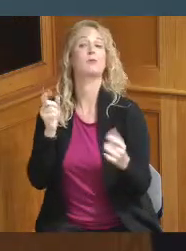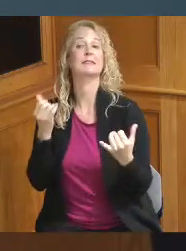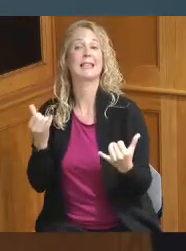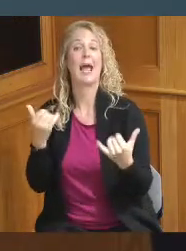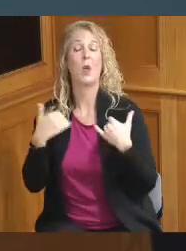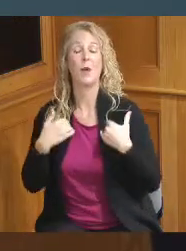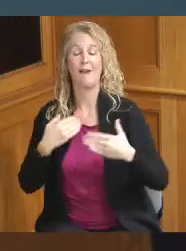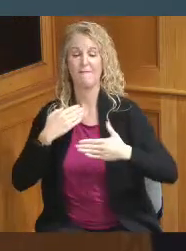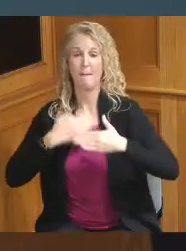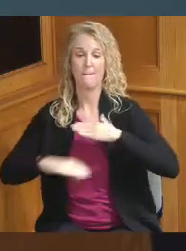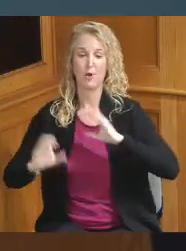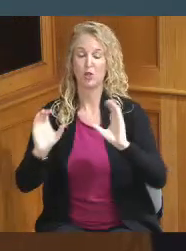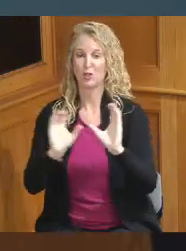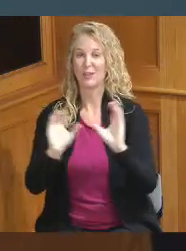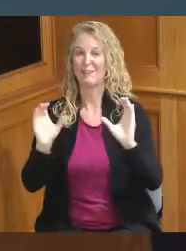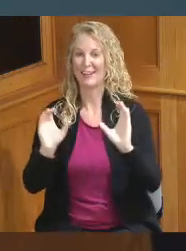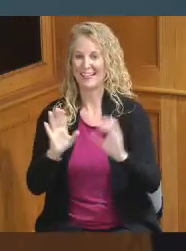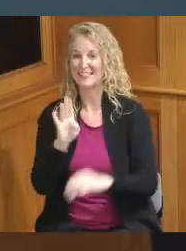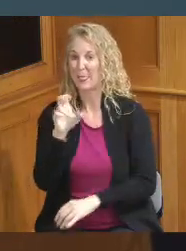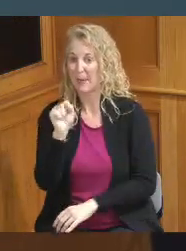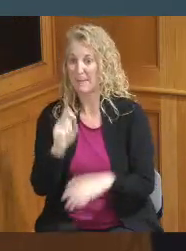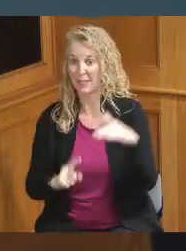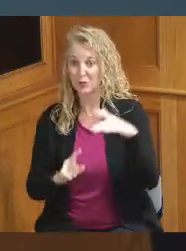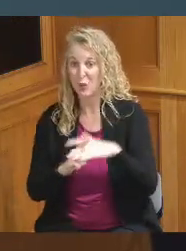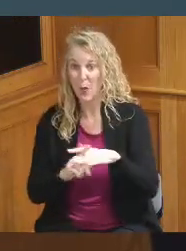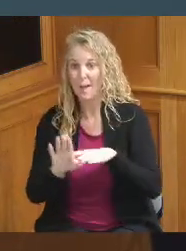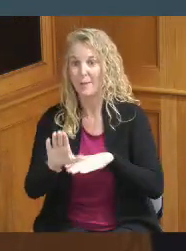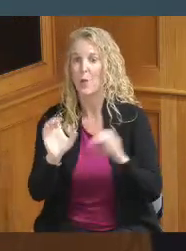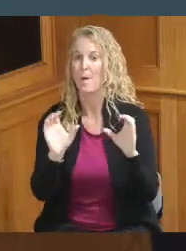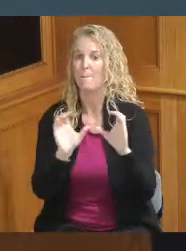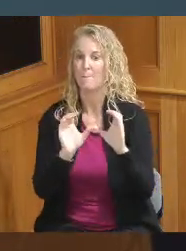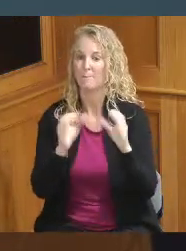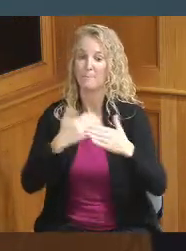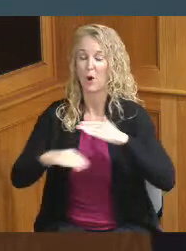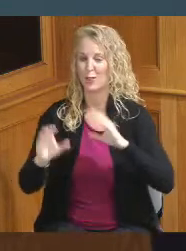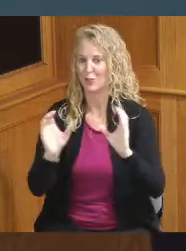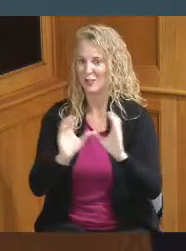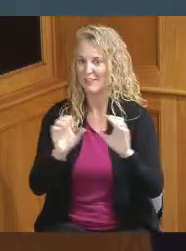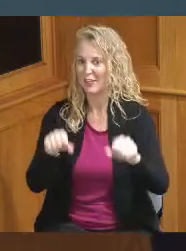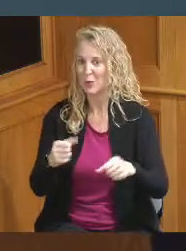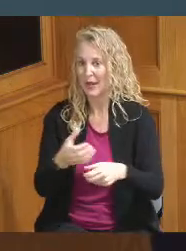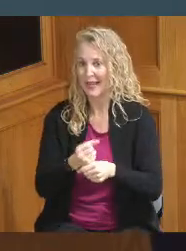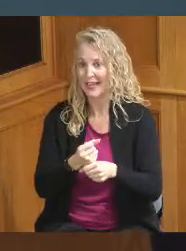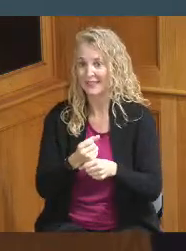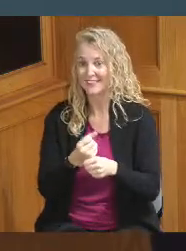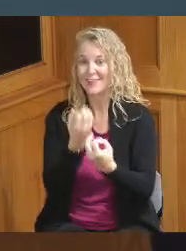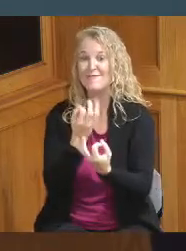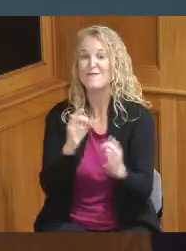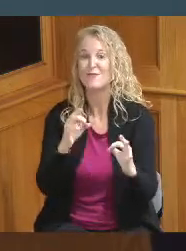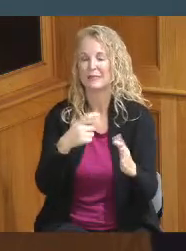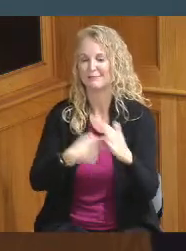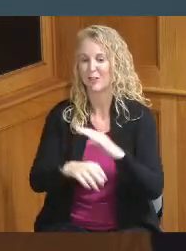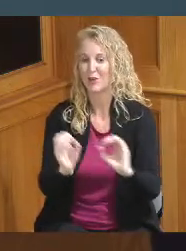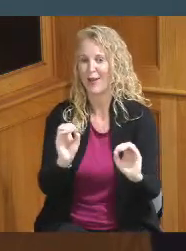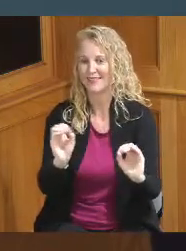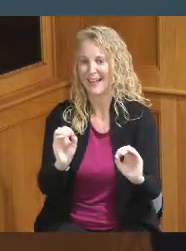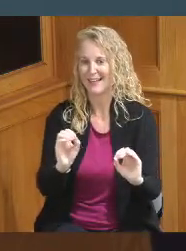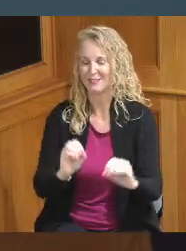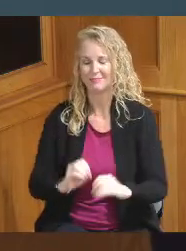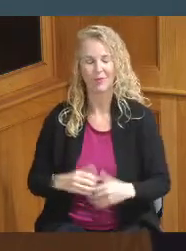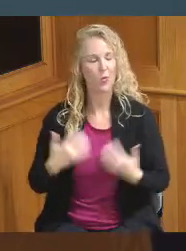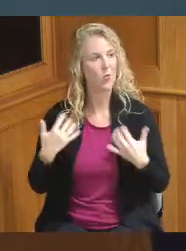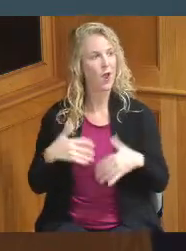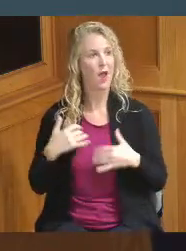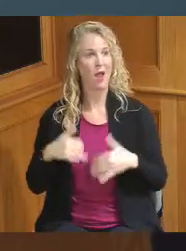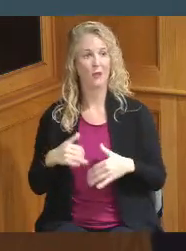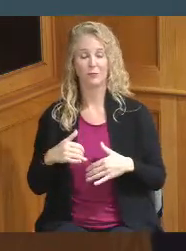birth certificates. You can come to the bus and get a birth certificate at no charge at the bus. That's amazing. We're